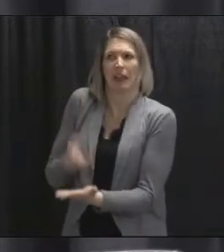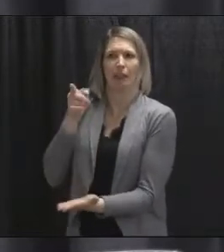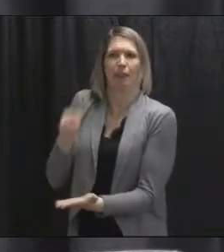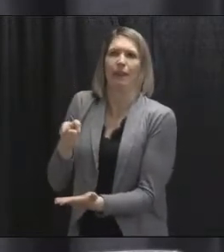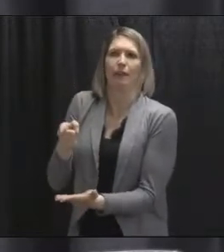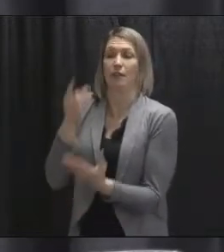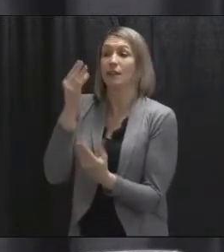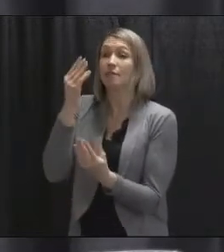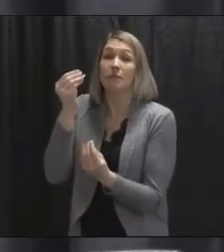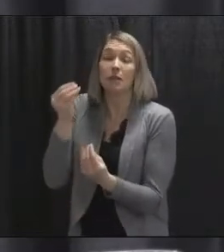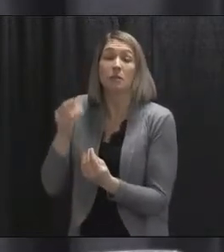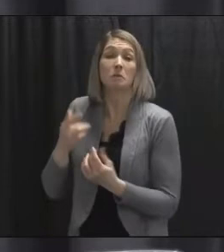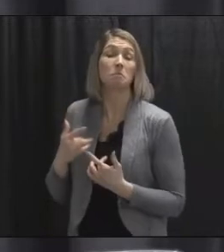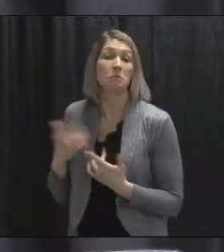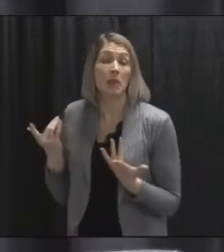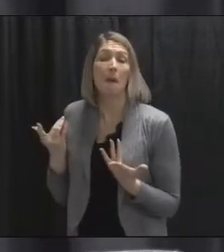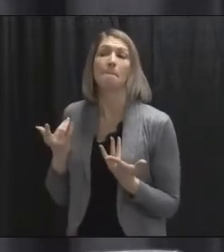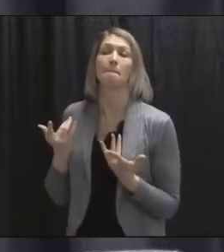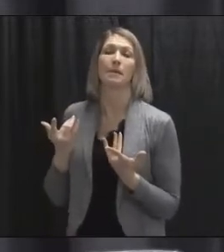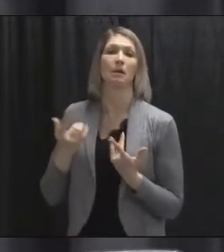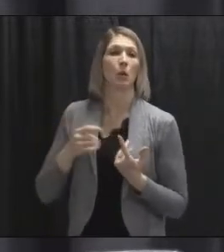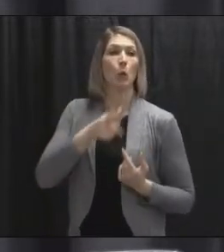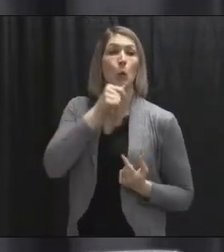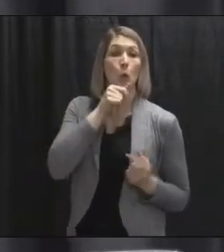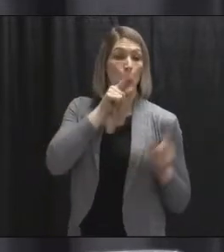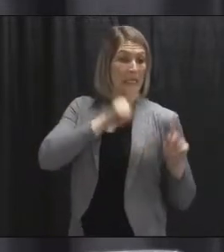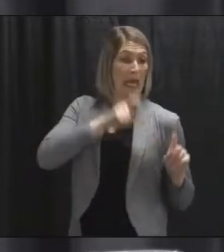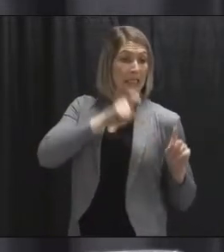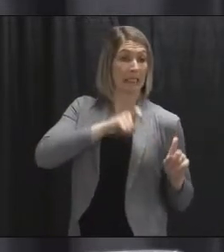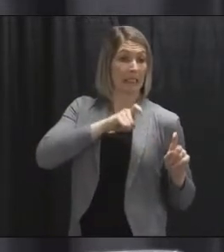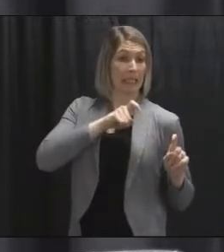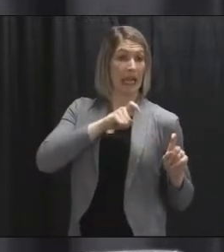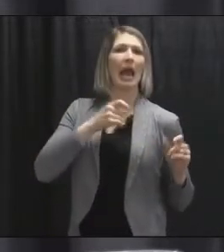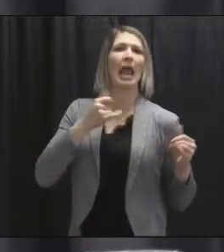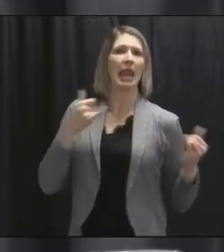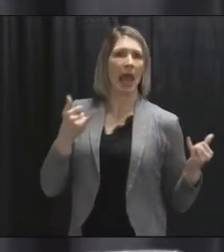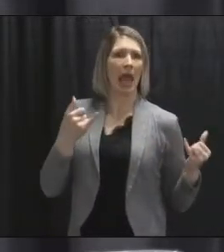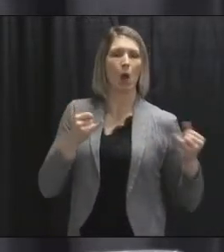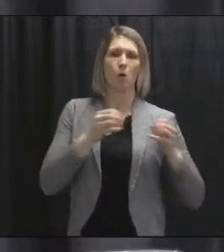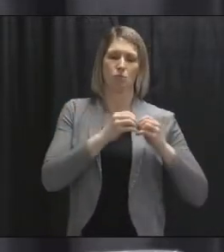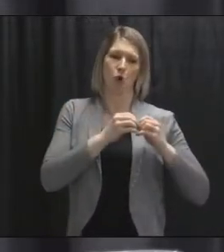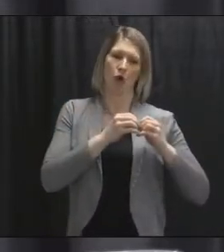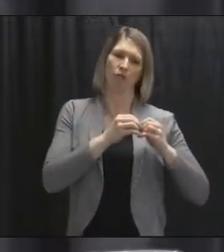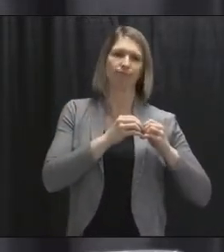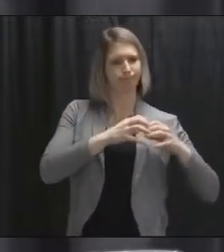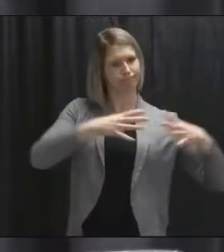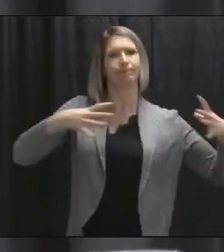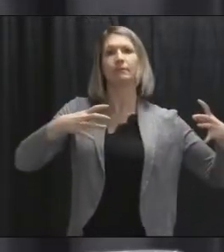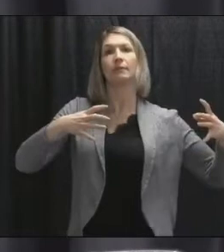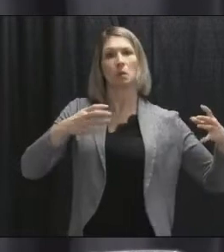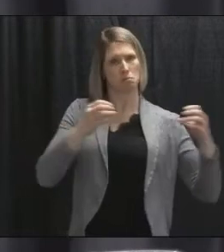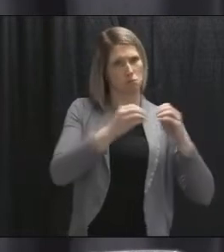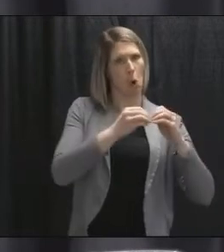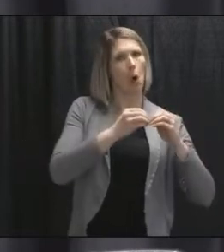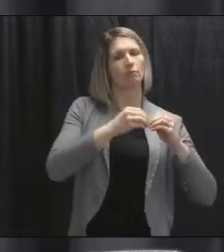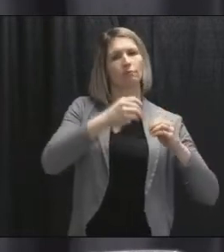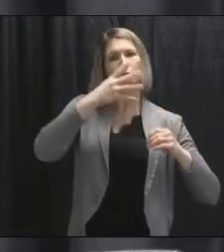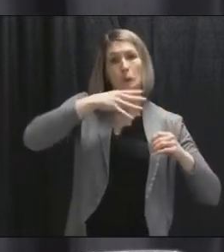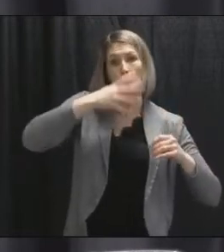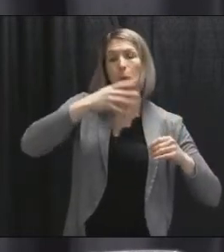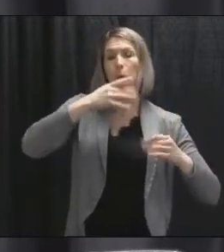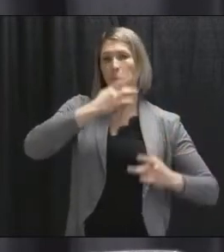for diagnosing potential COVID-19 cases has broadened. And we have also